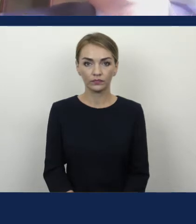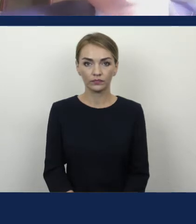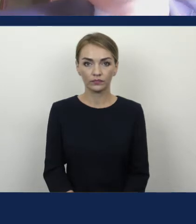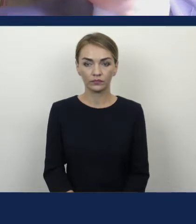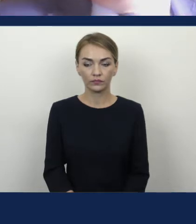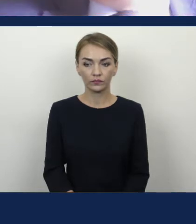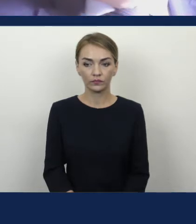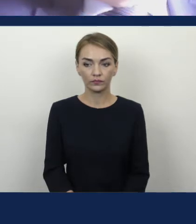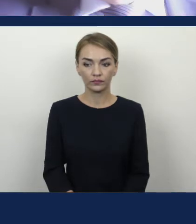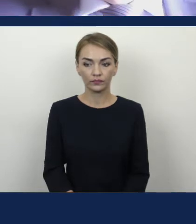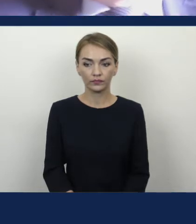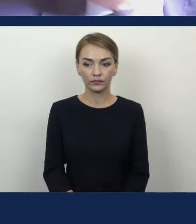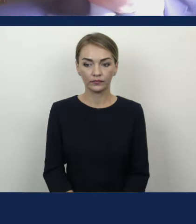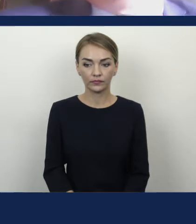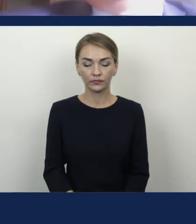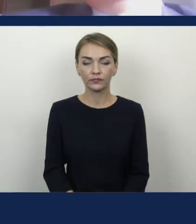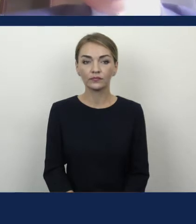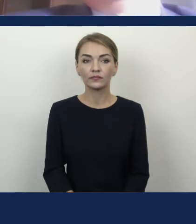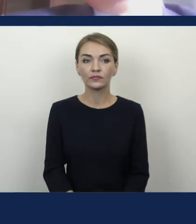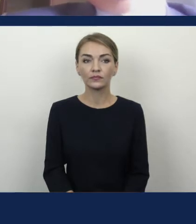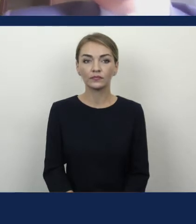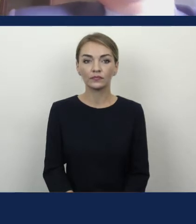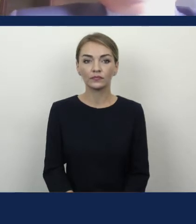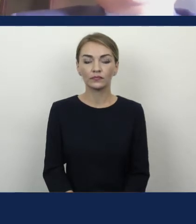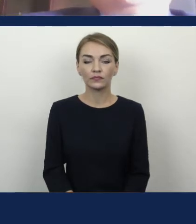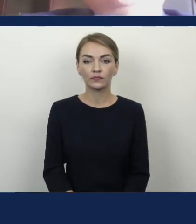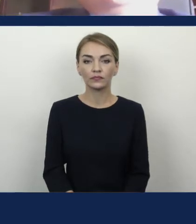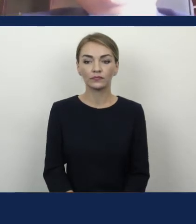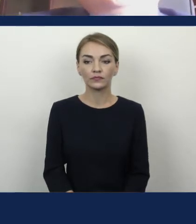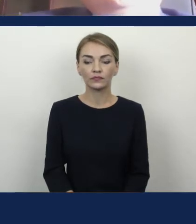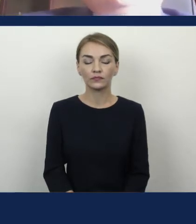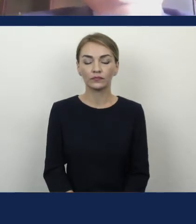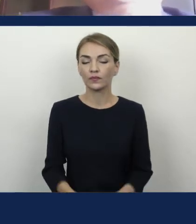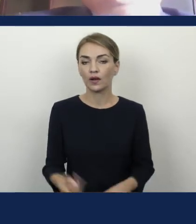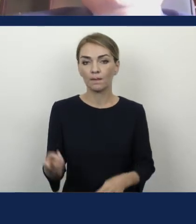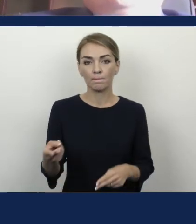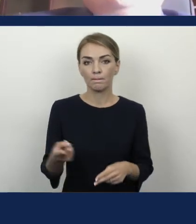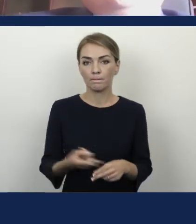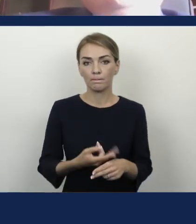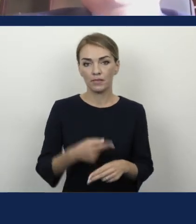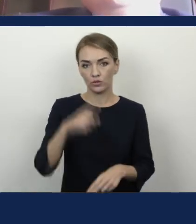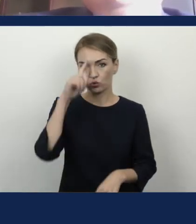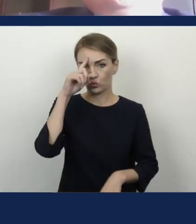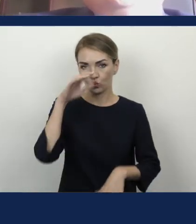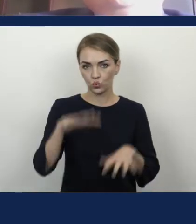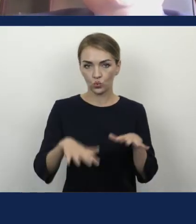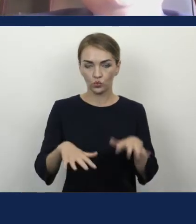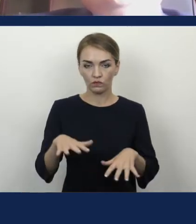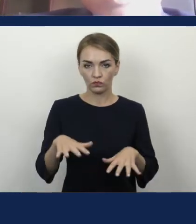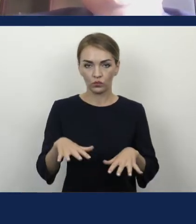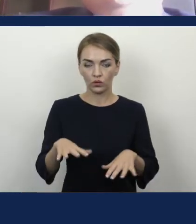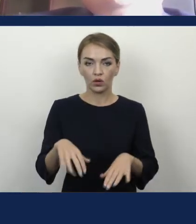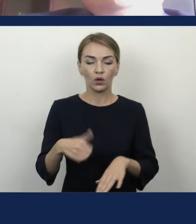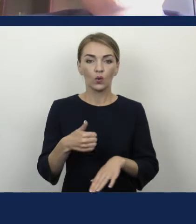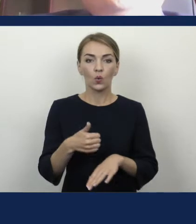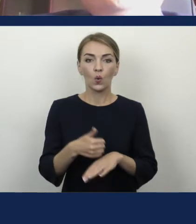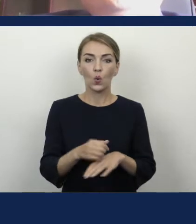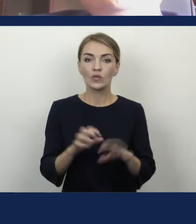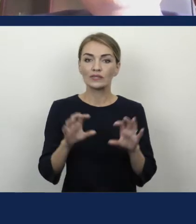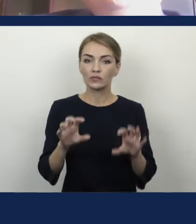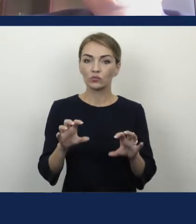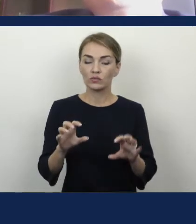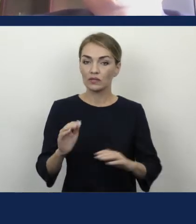No doubt that the constitutional jurisprudence creates consequences not only for